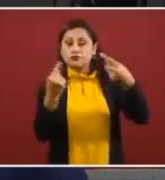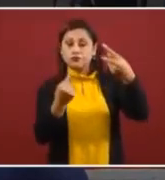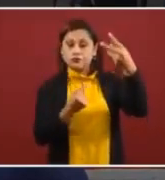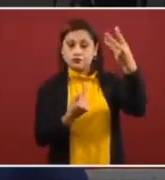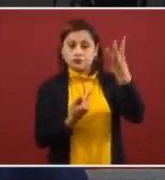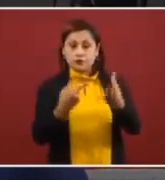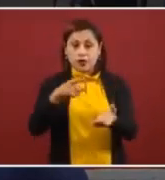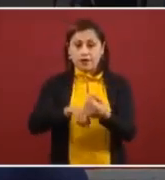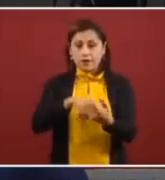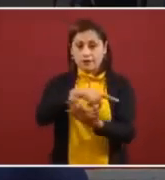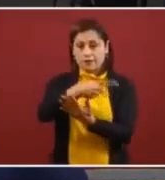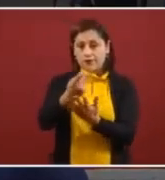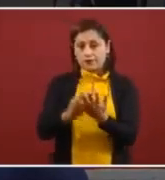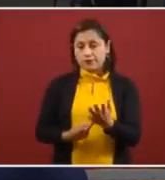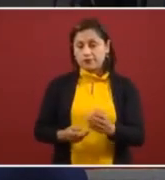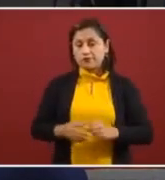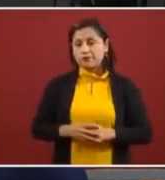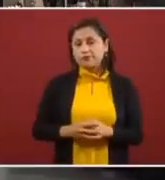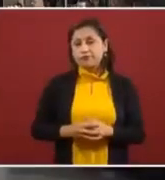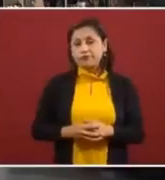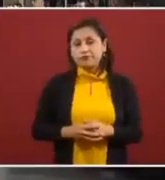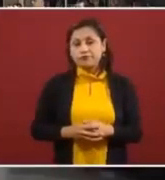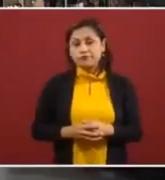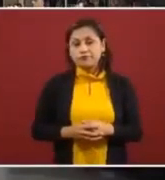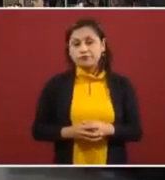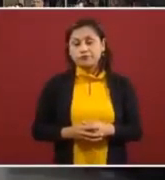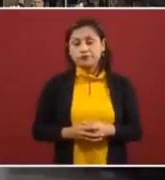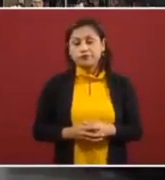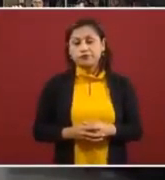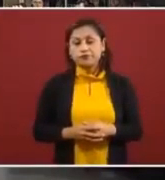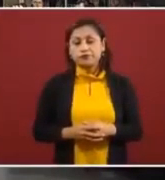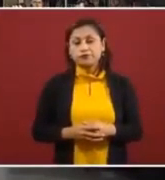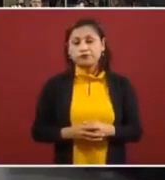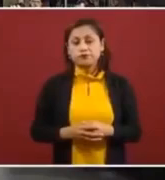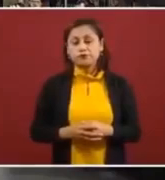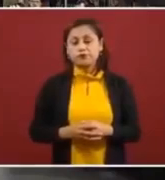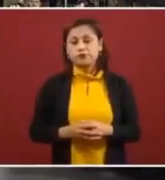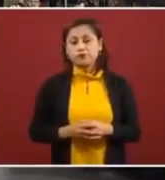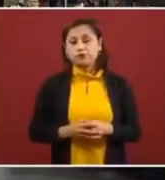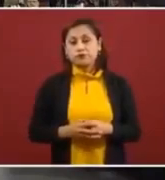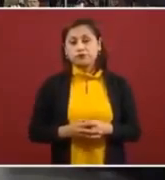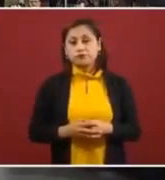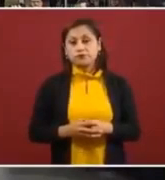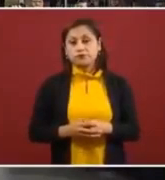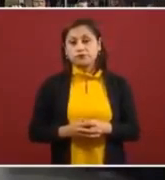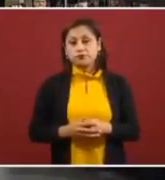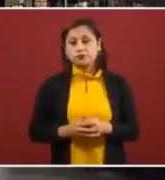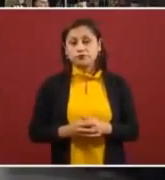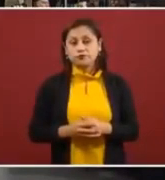So they'll be getting a little more details on that in a few minutes.